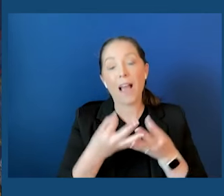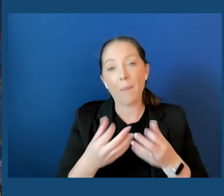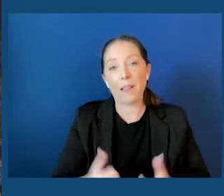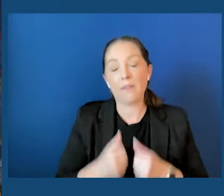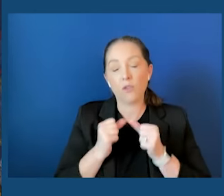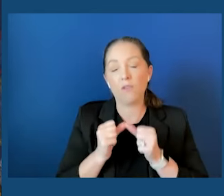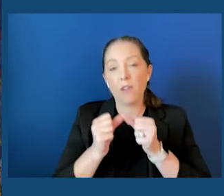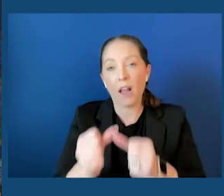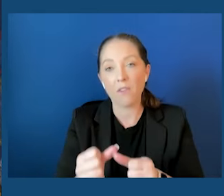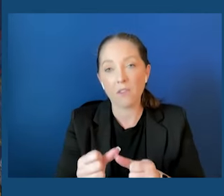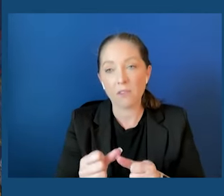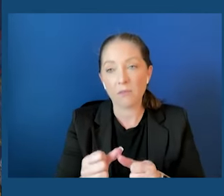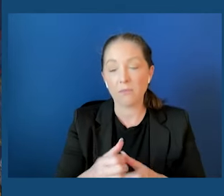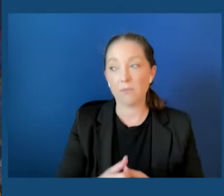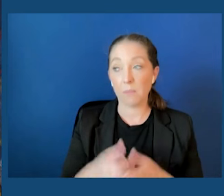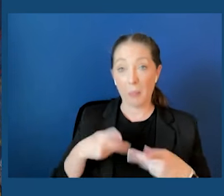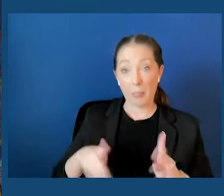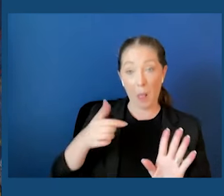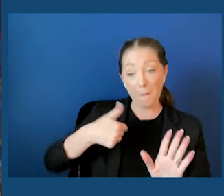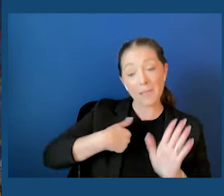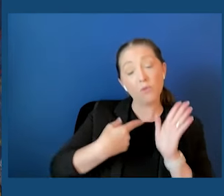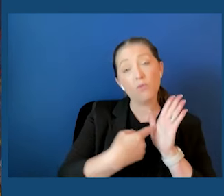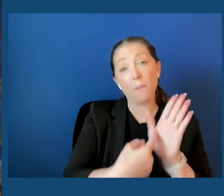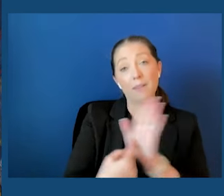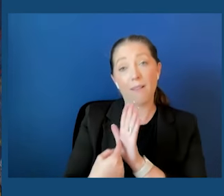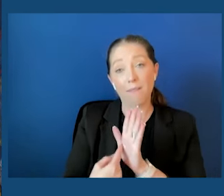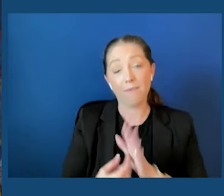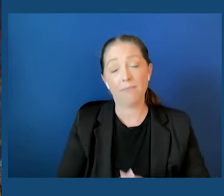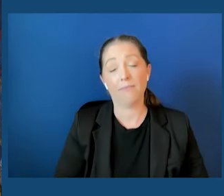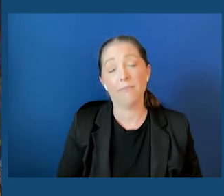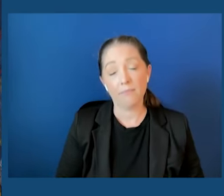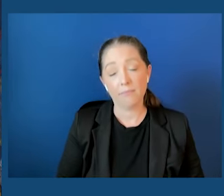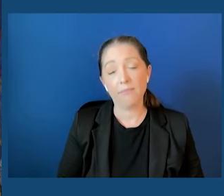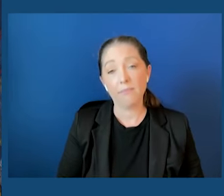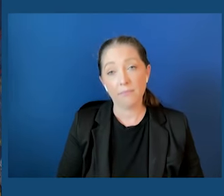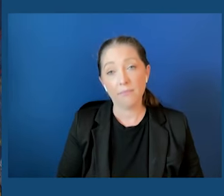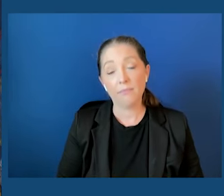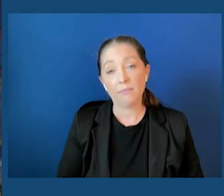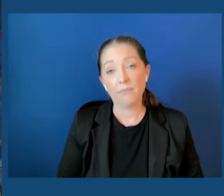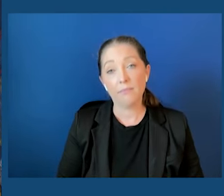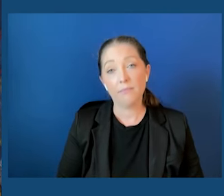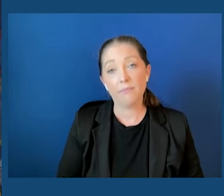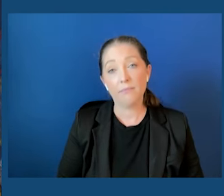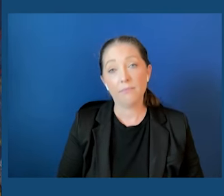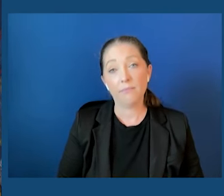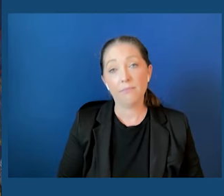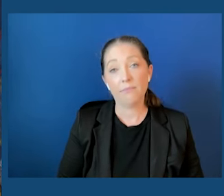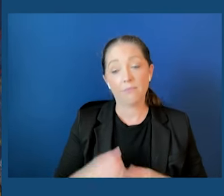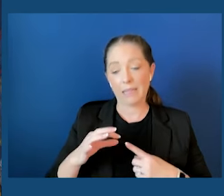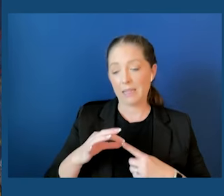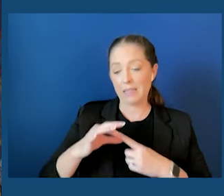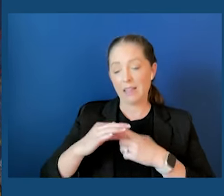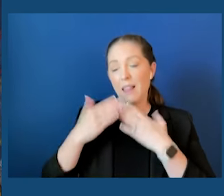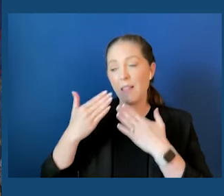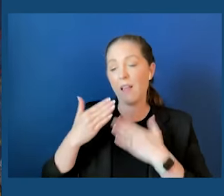represent them on this journey. I'm especially thankful to my family.